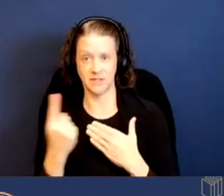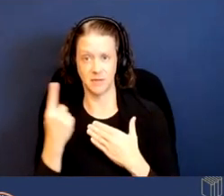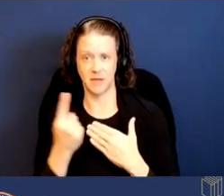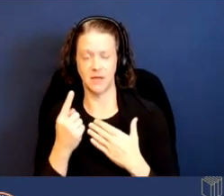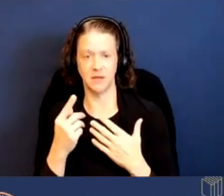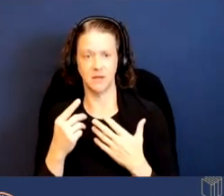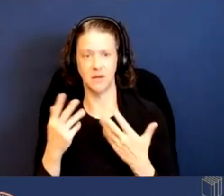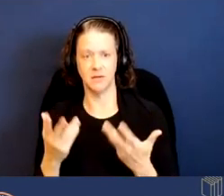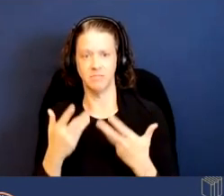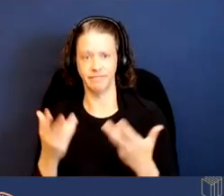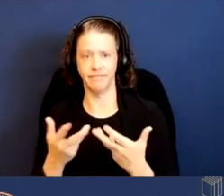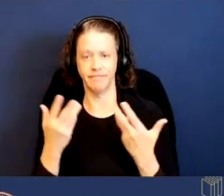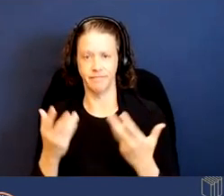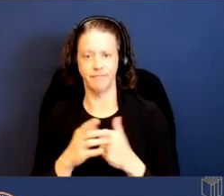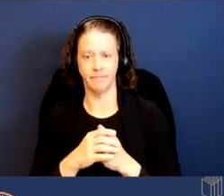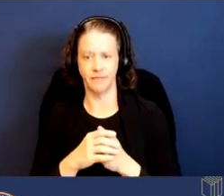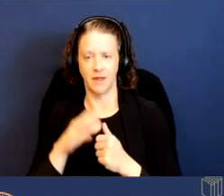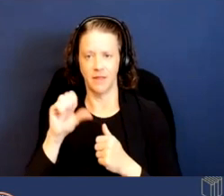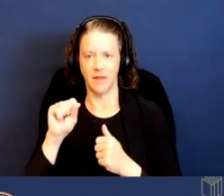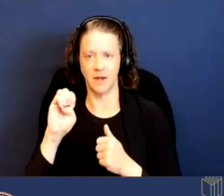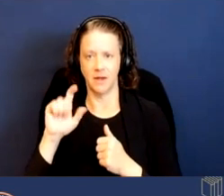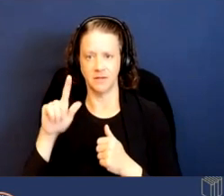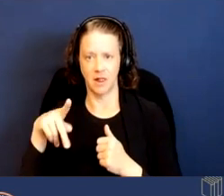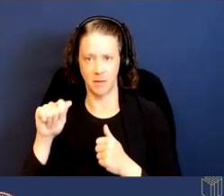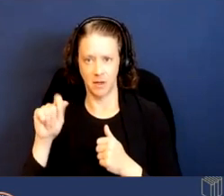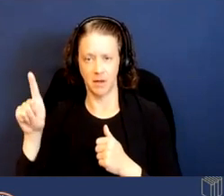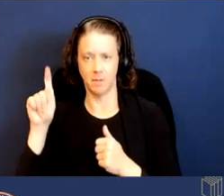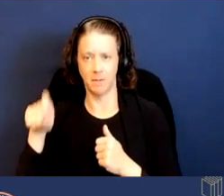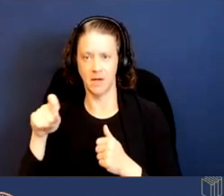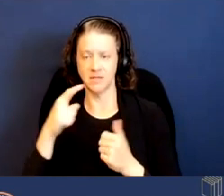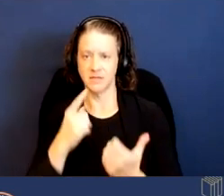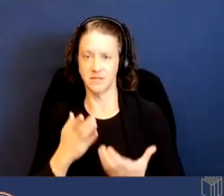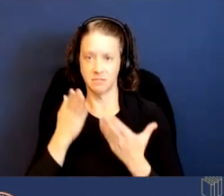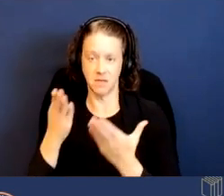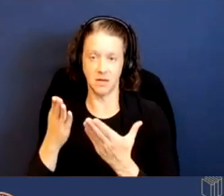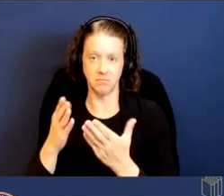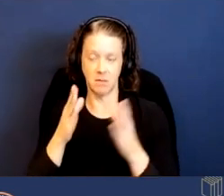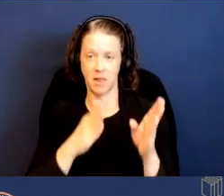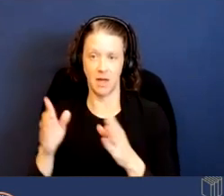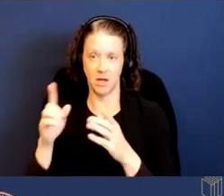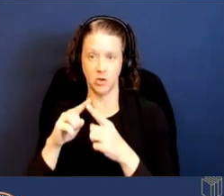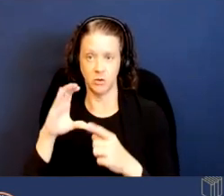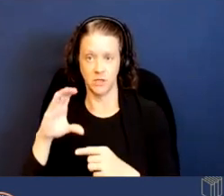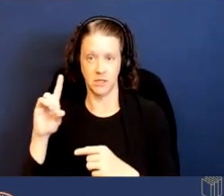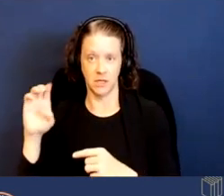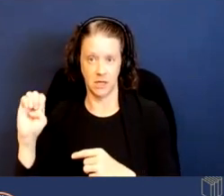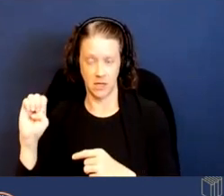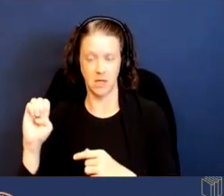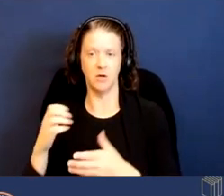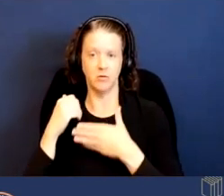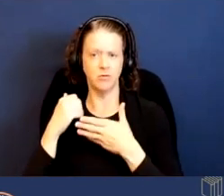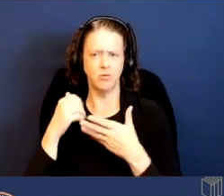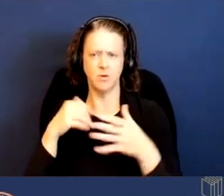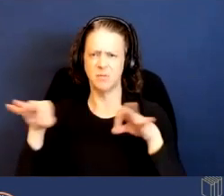uh, the SELPAs must submit a plan to CDE to really talk about how that support and what